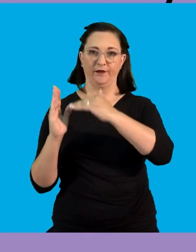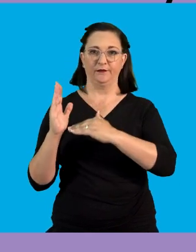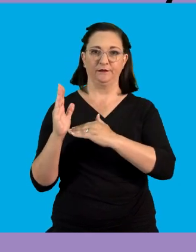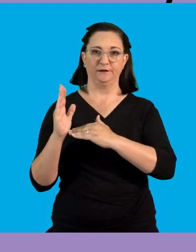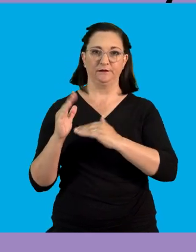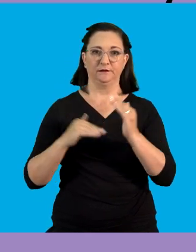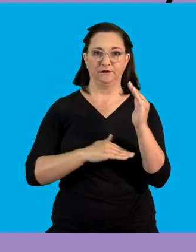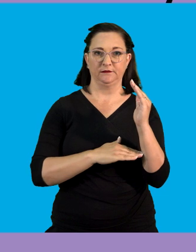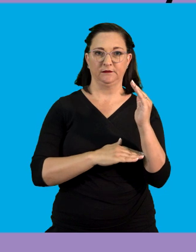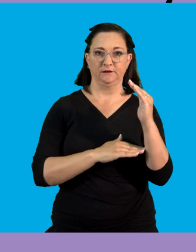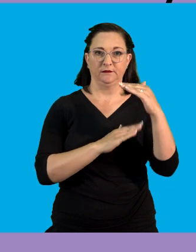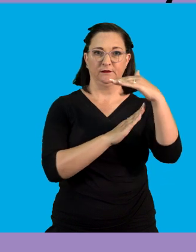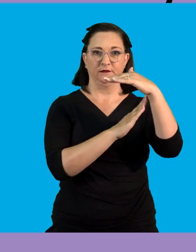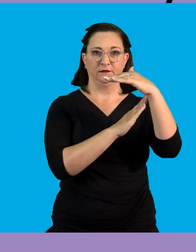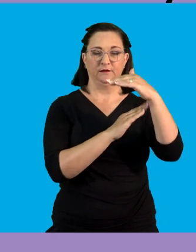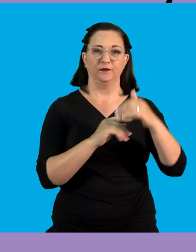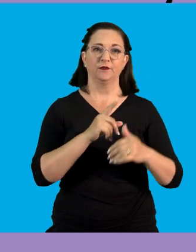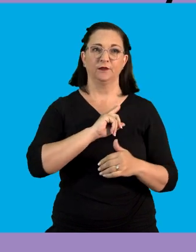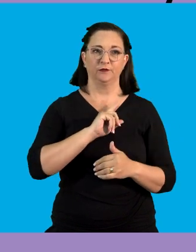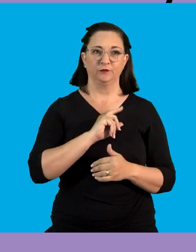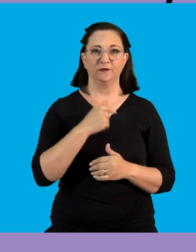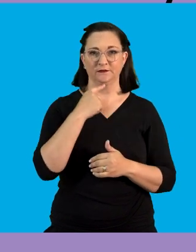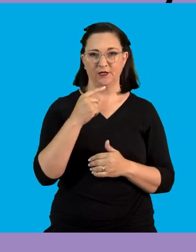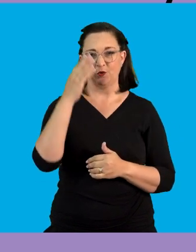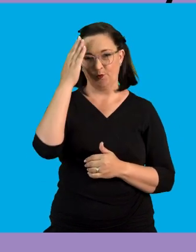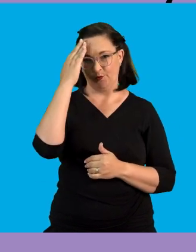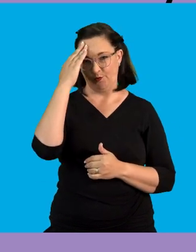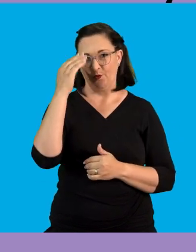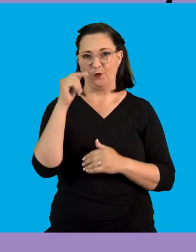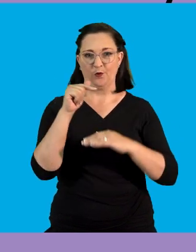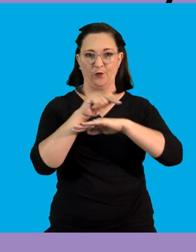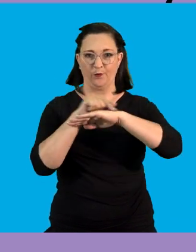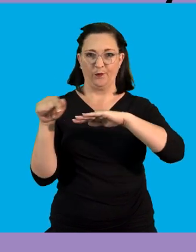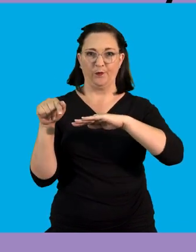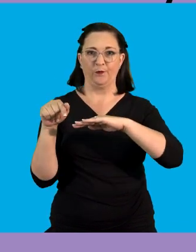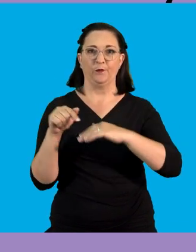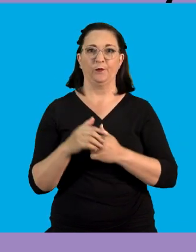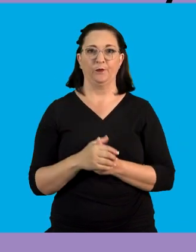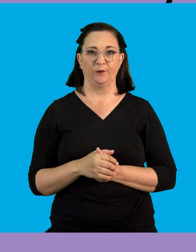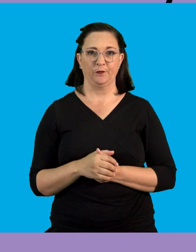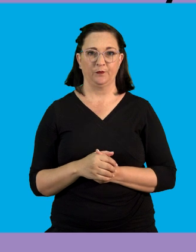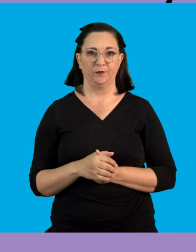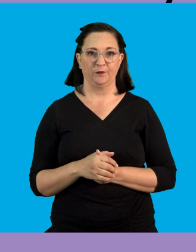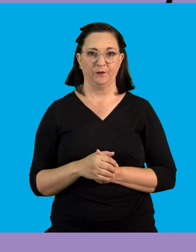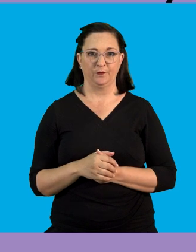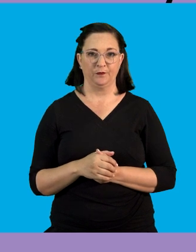triangle. So now we know that they want us to use the triangle that we've already done. So I will